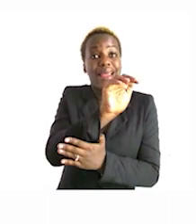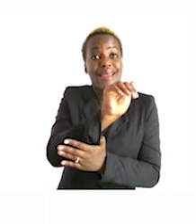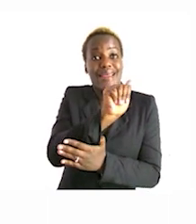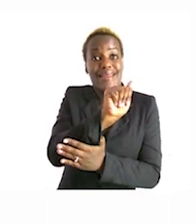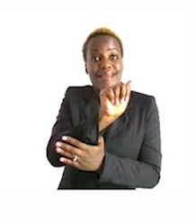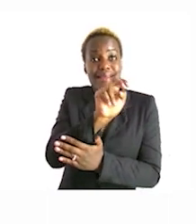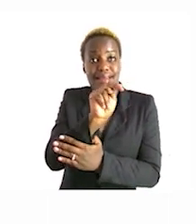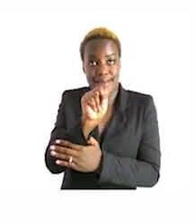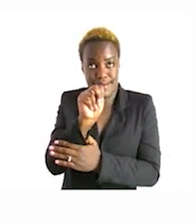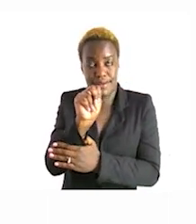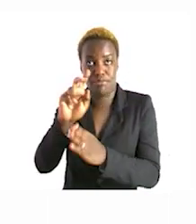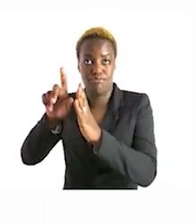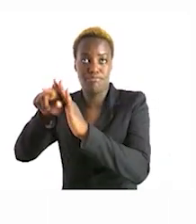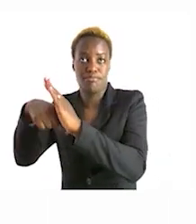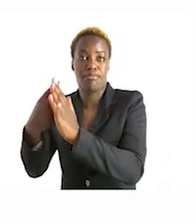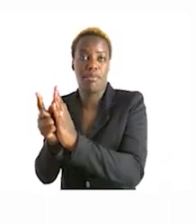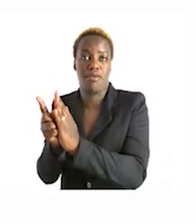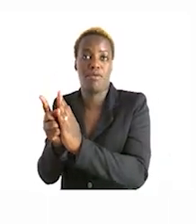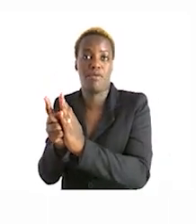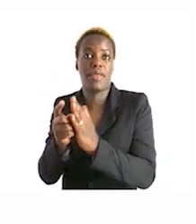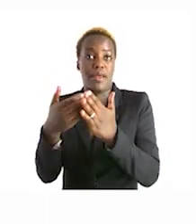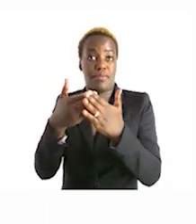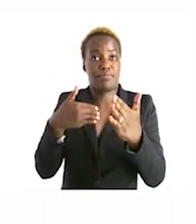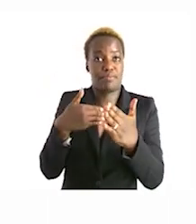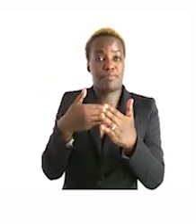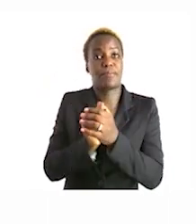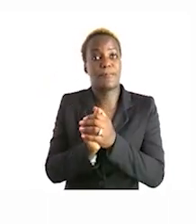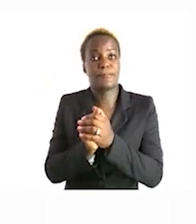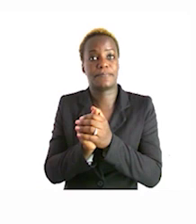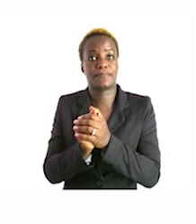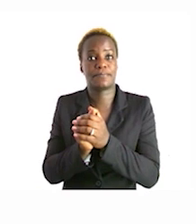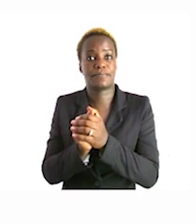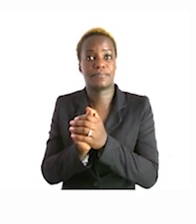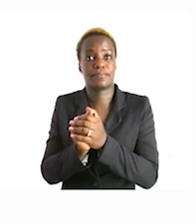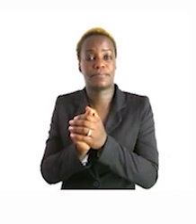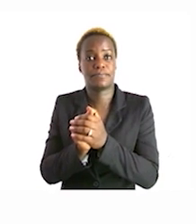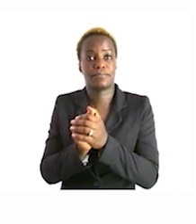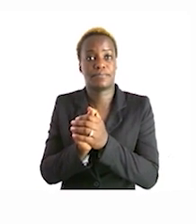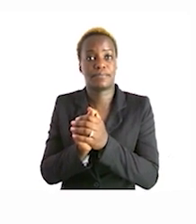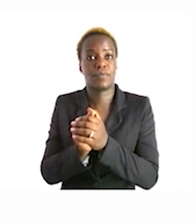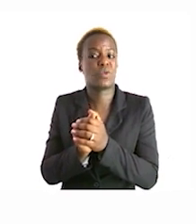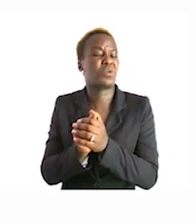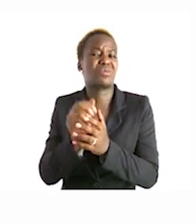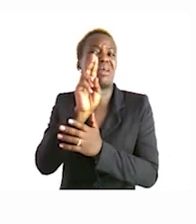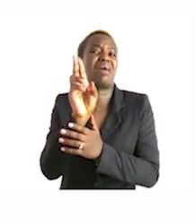the article N in front of the word hour because that is what we hear. We don't say